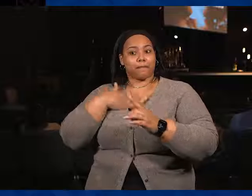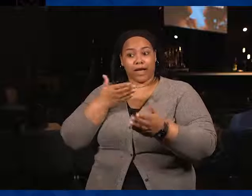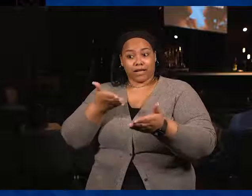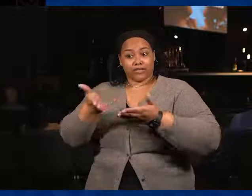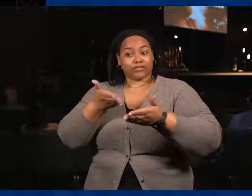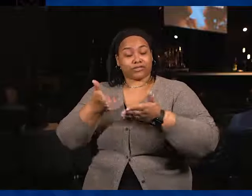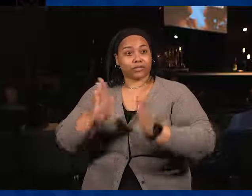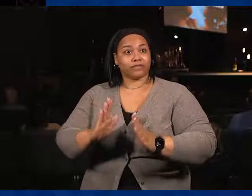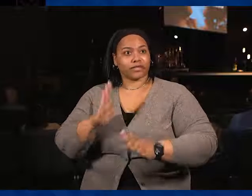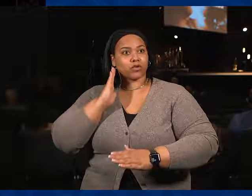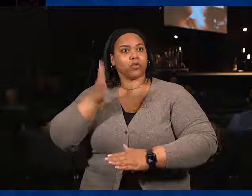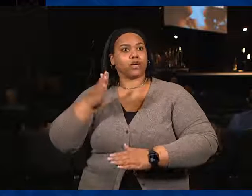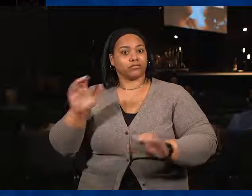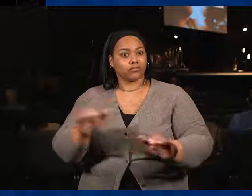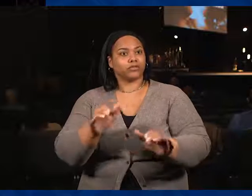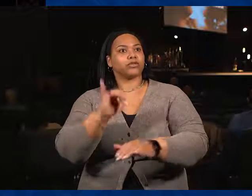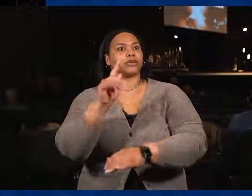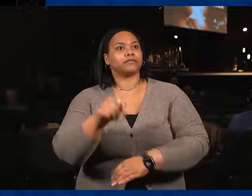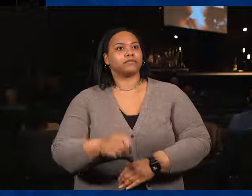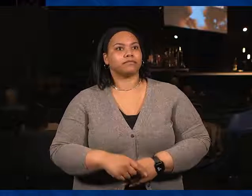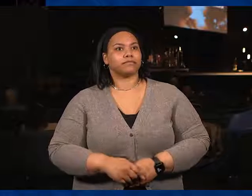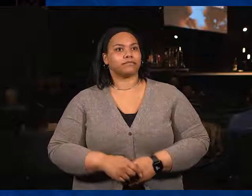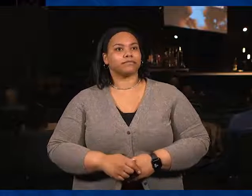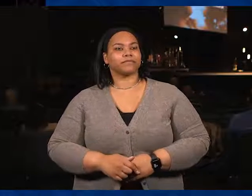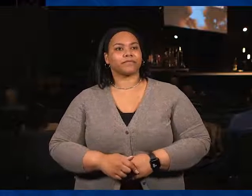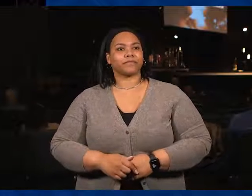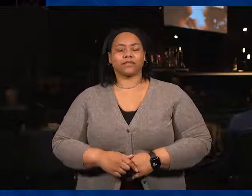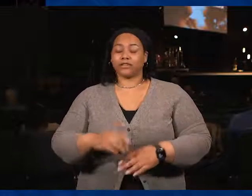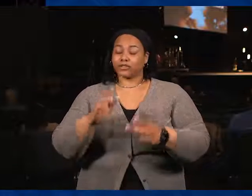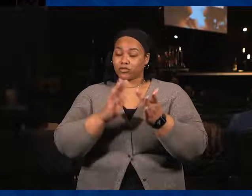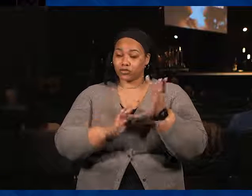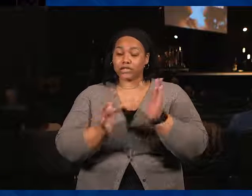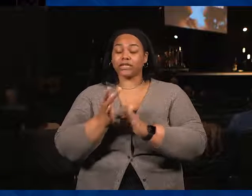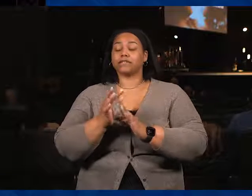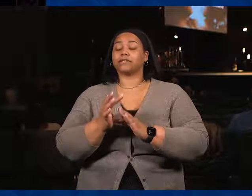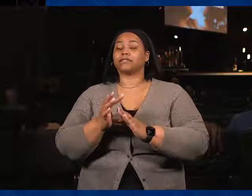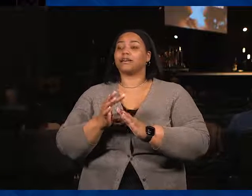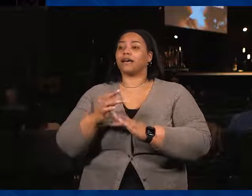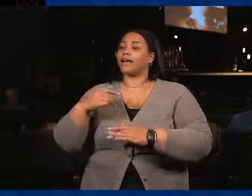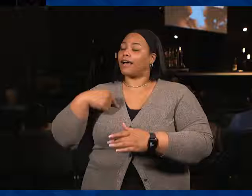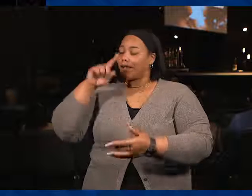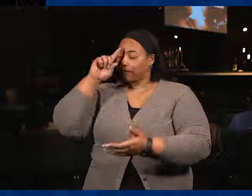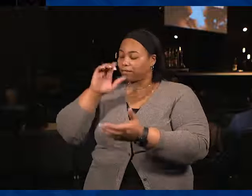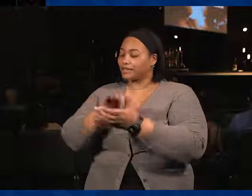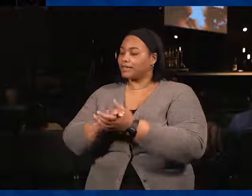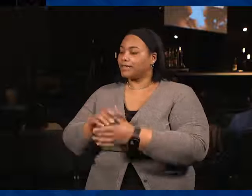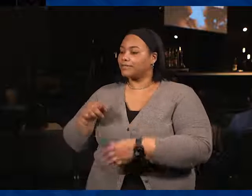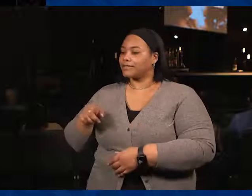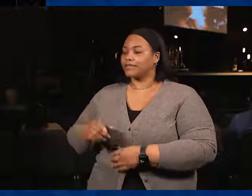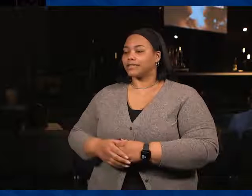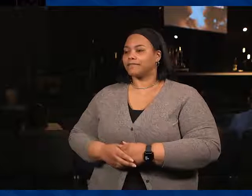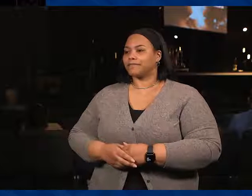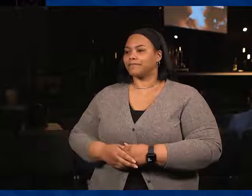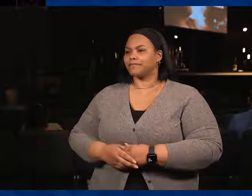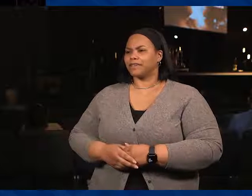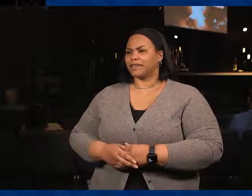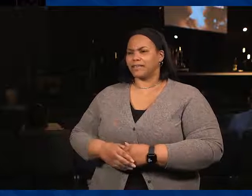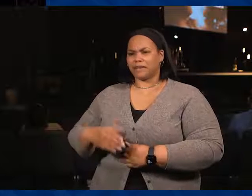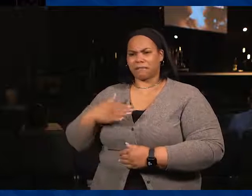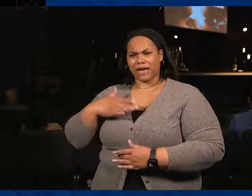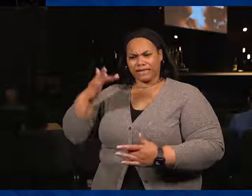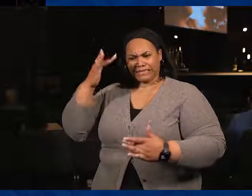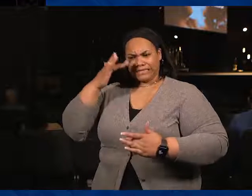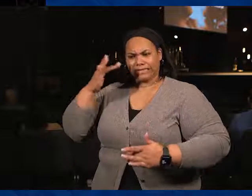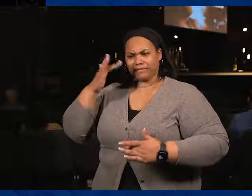servants do what the word says. And so Jesus, I believe that this sickness is